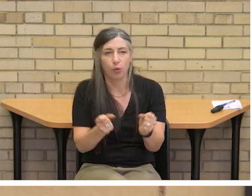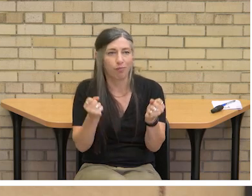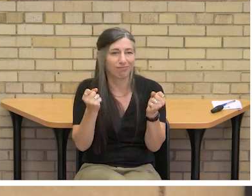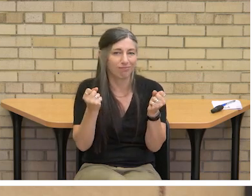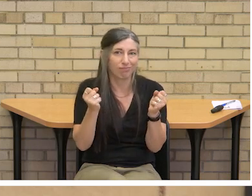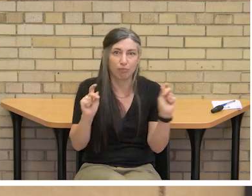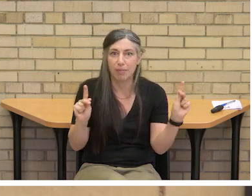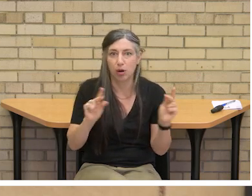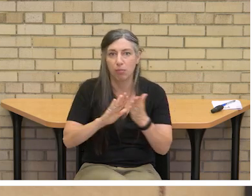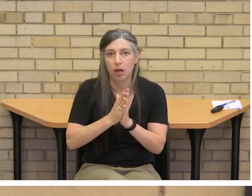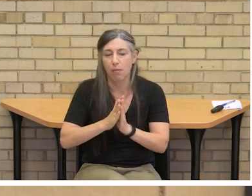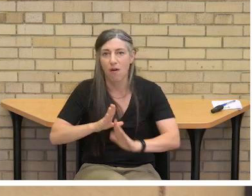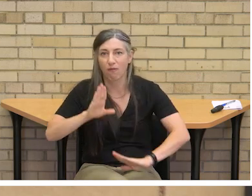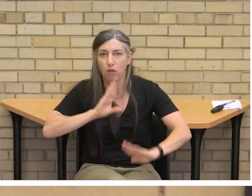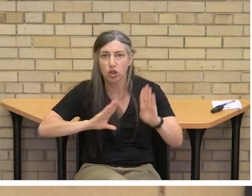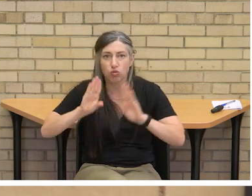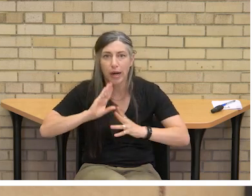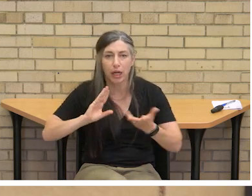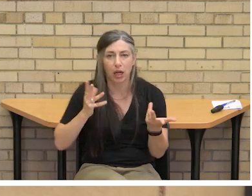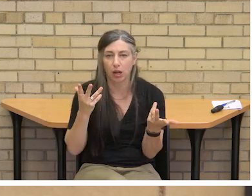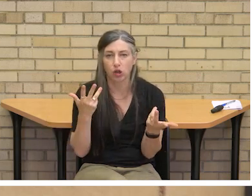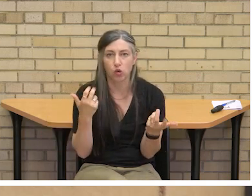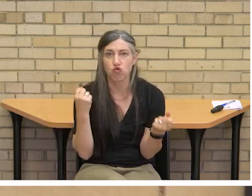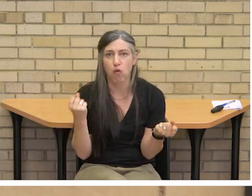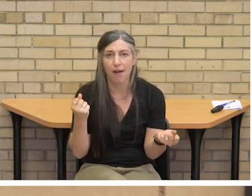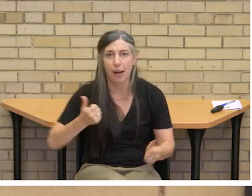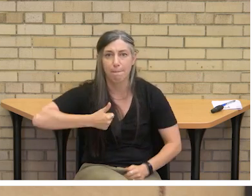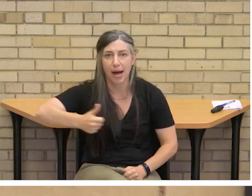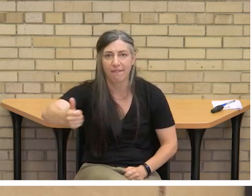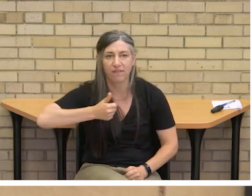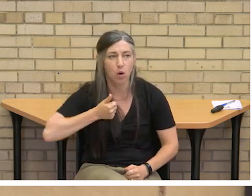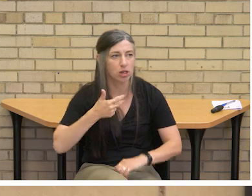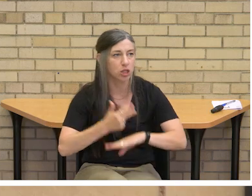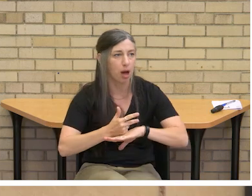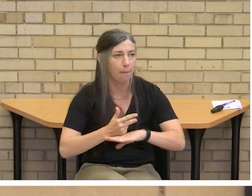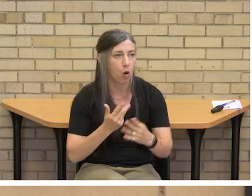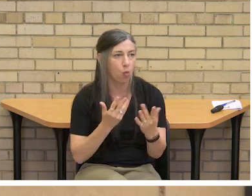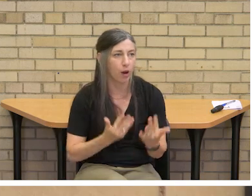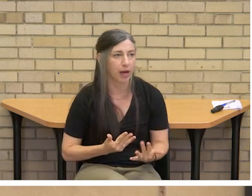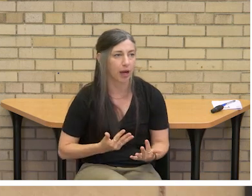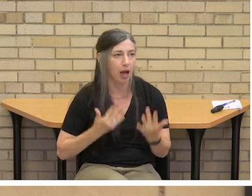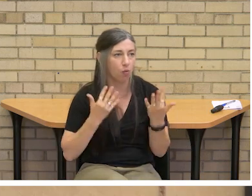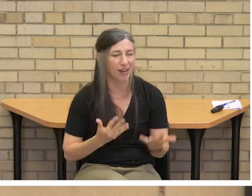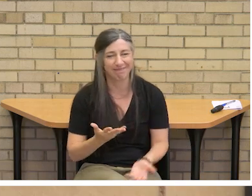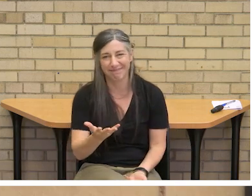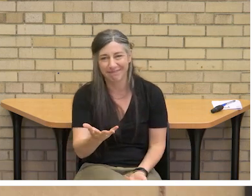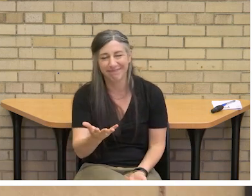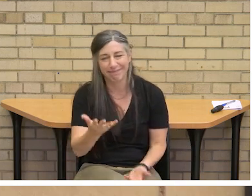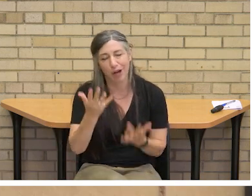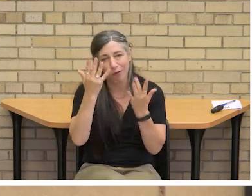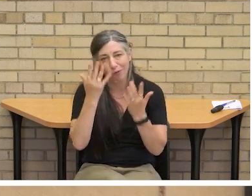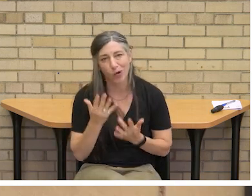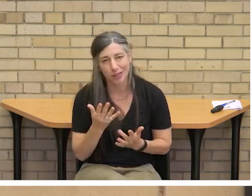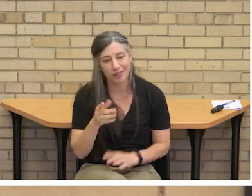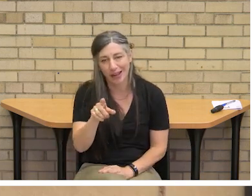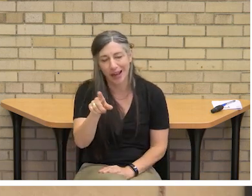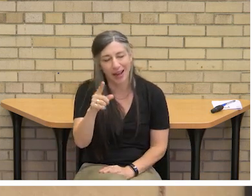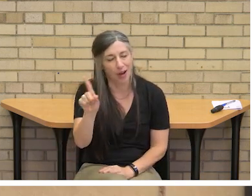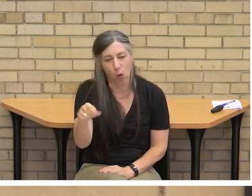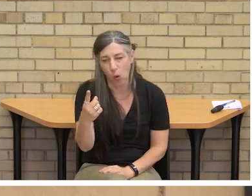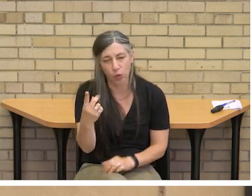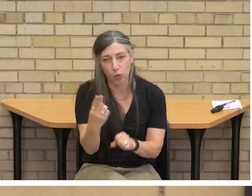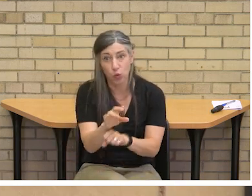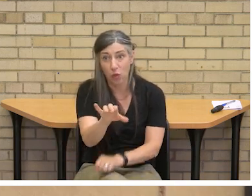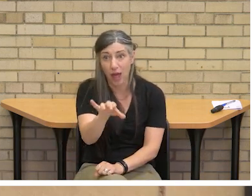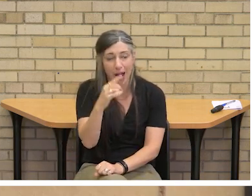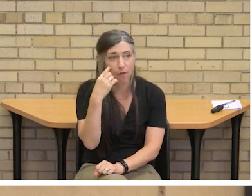extreme frustration on the part of commuters. And so, unfortunately, it's the reality that it can only be